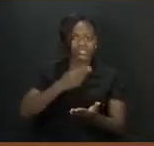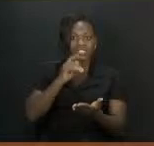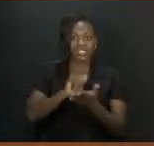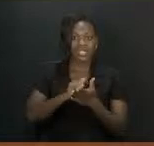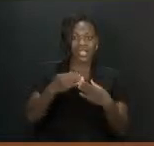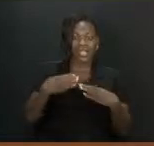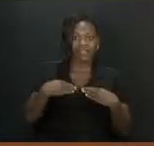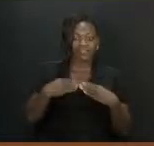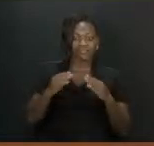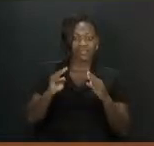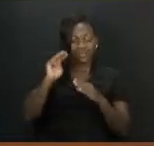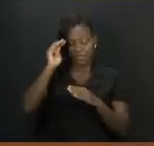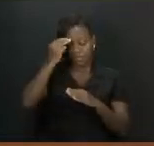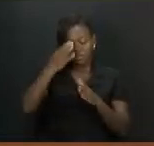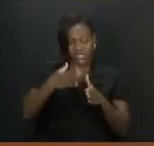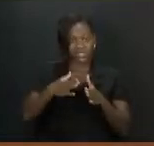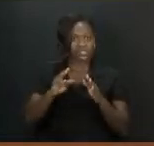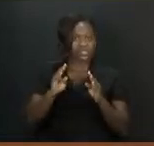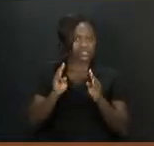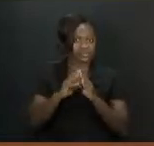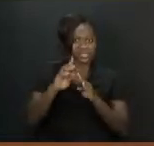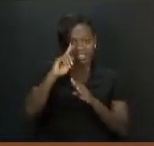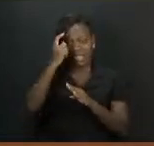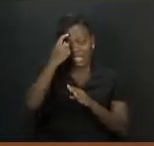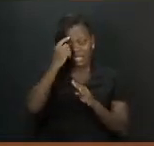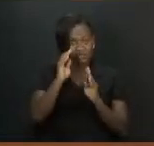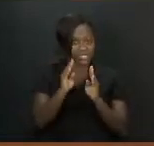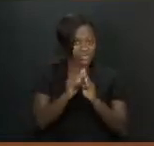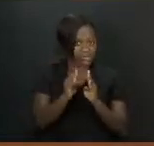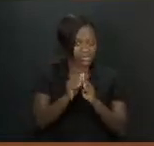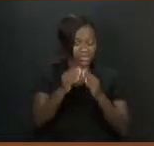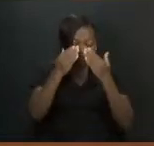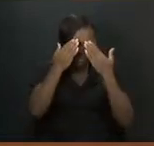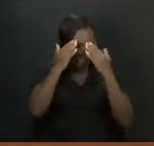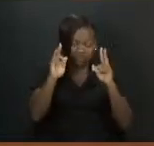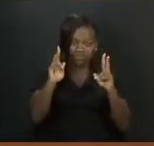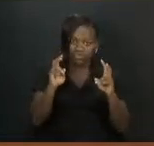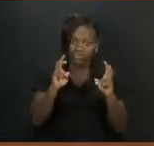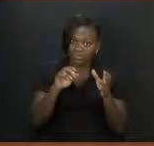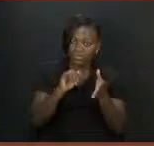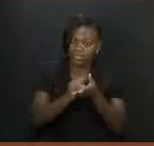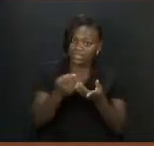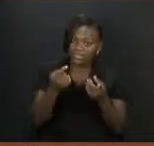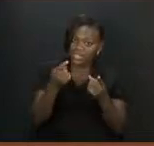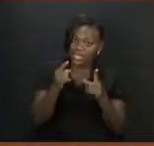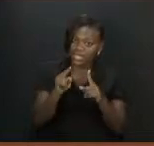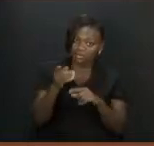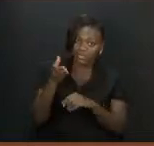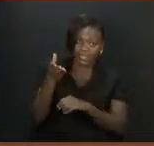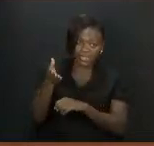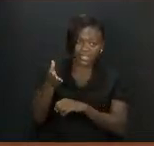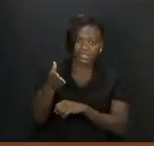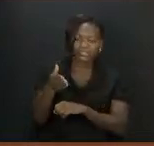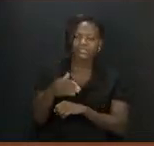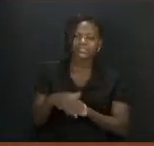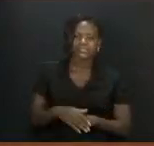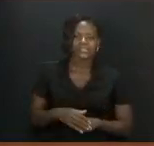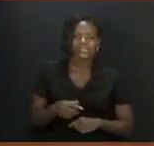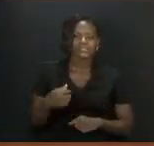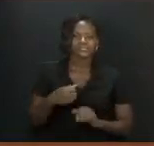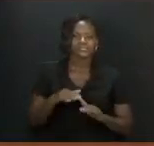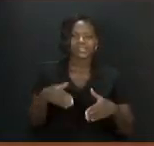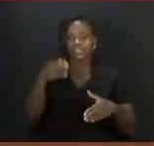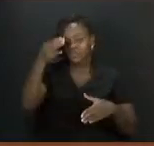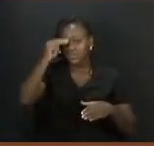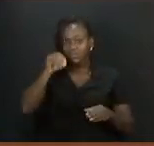meeting. We do not know the matters that will ensue at cabinet. So let's give the benefit of the